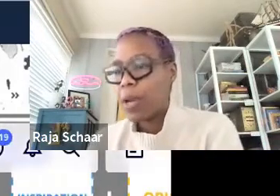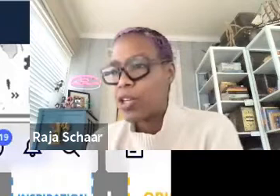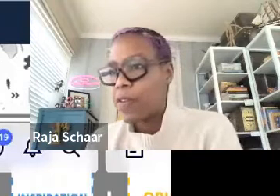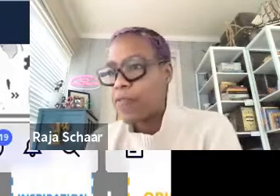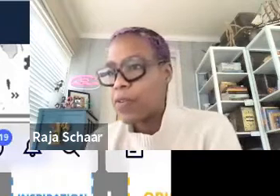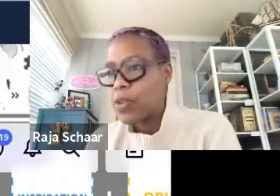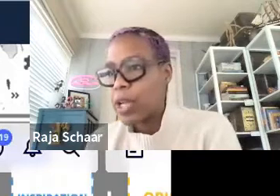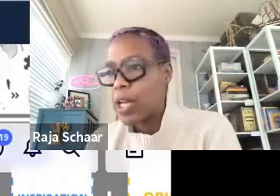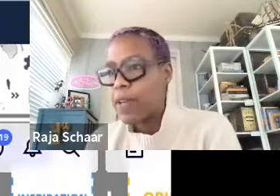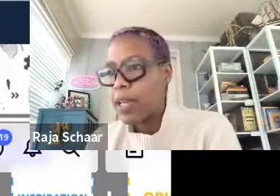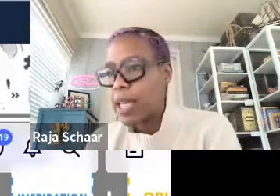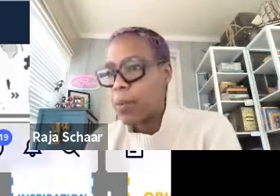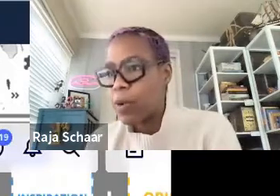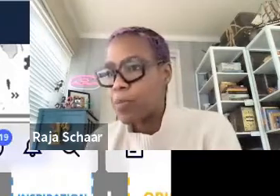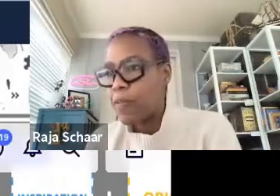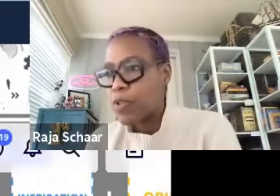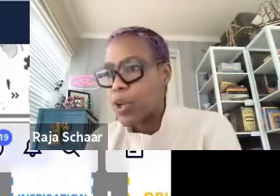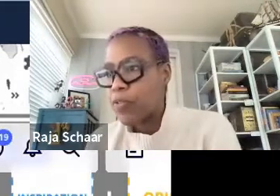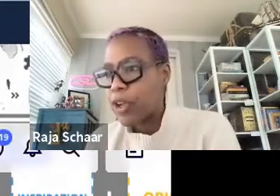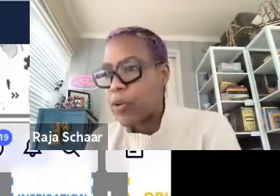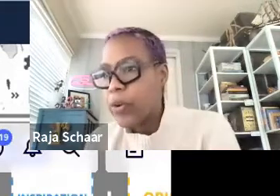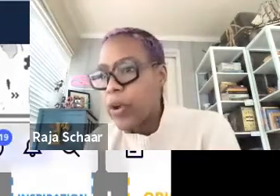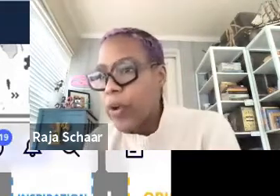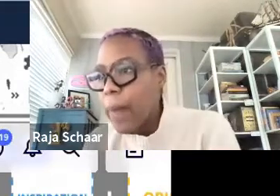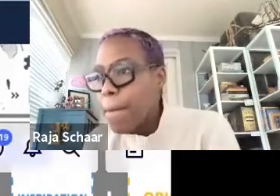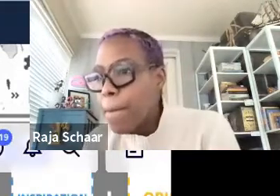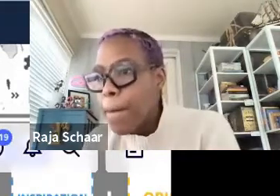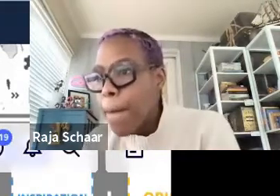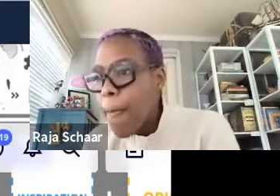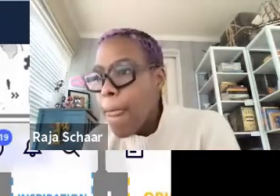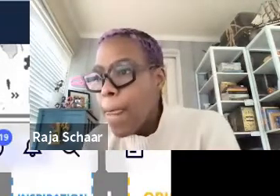hopefully when I do the full screen of it, it will be full screen for you.